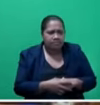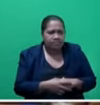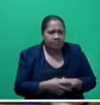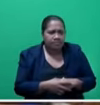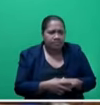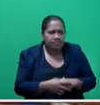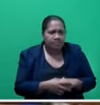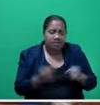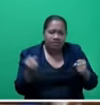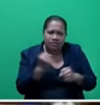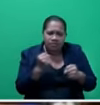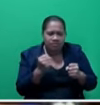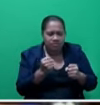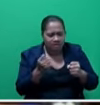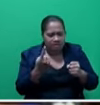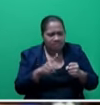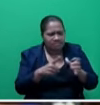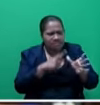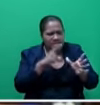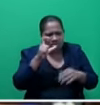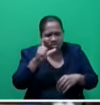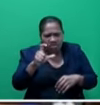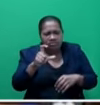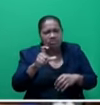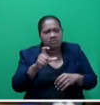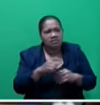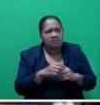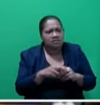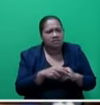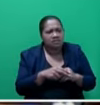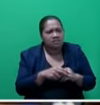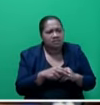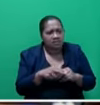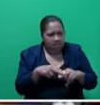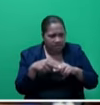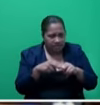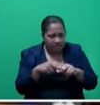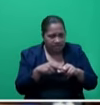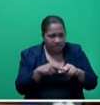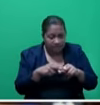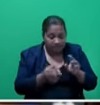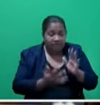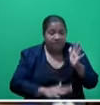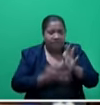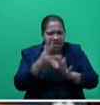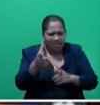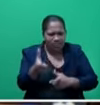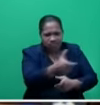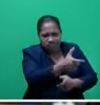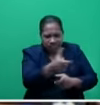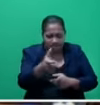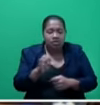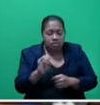refrigeration and the air conditioning sector and in Fiji the fire extinguishers. The Ministry has also phased